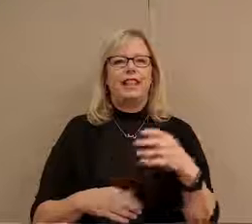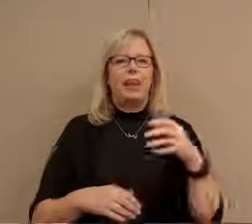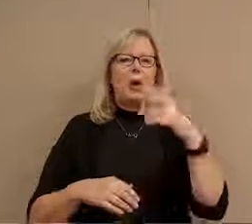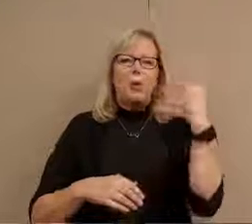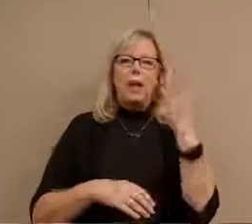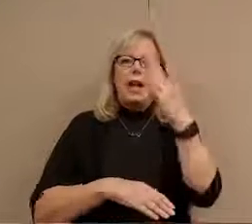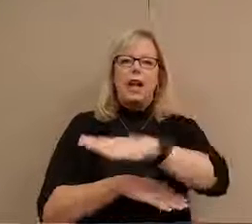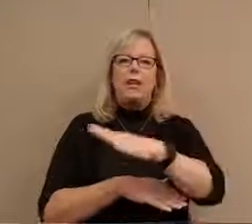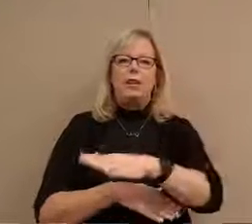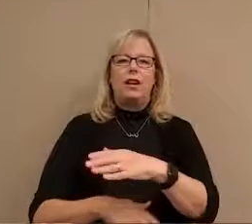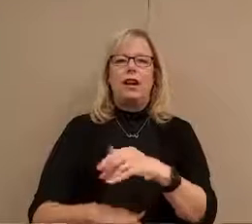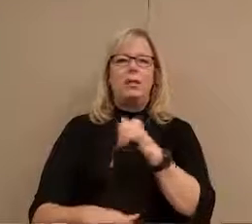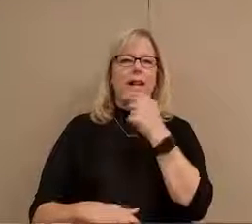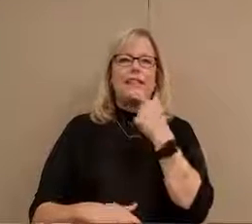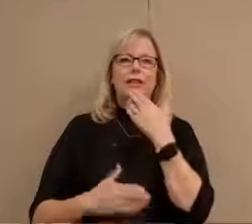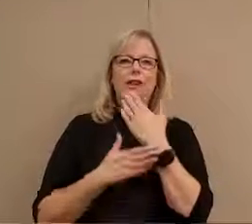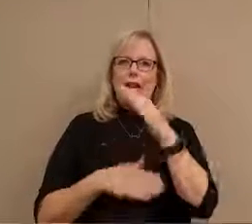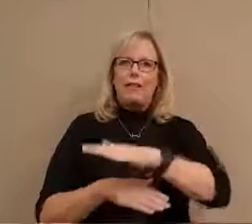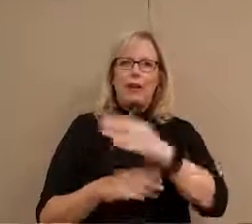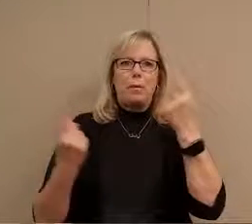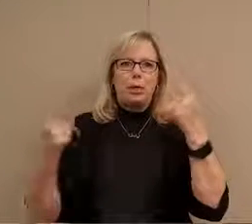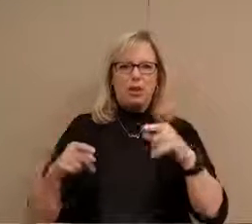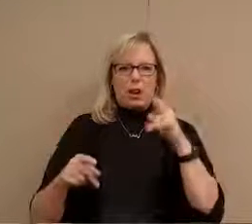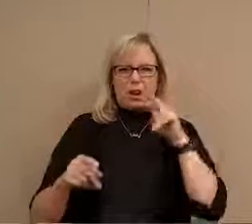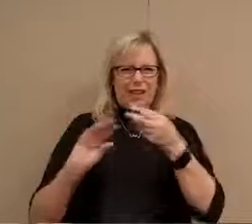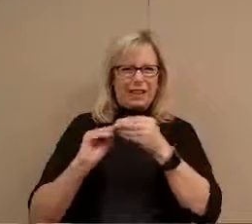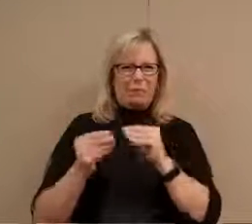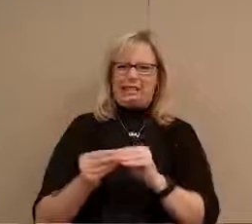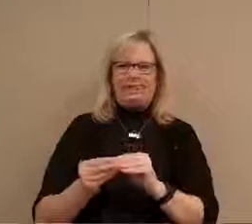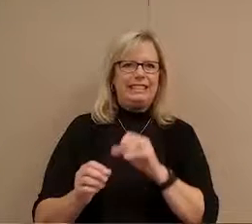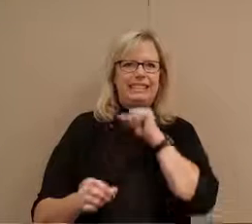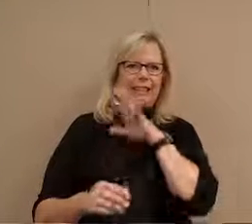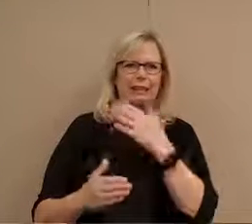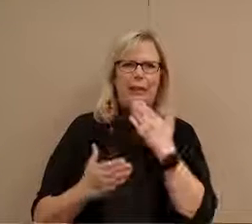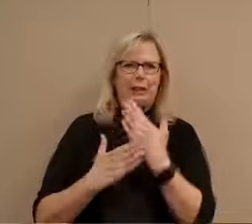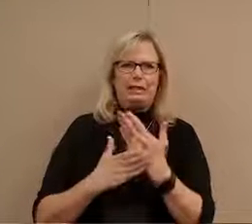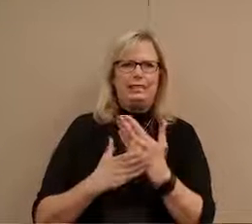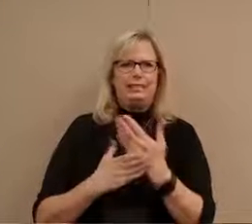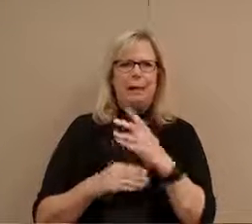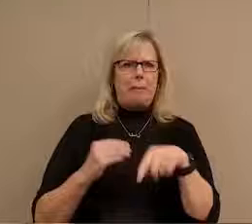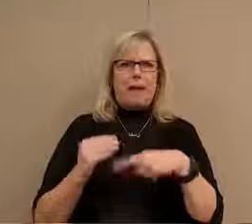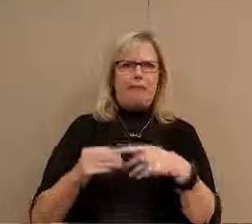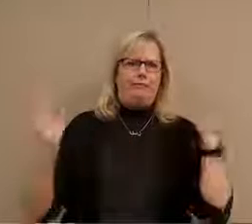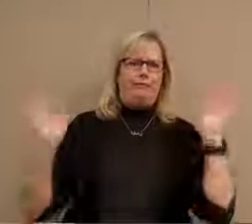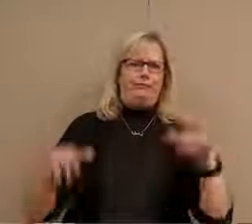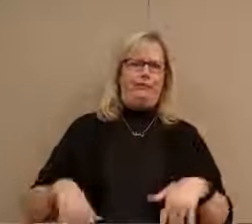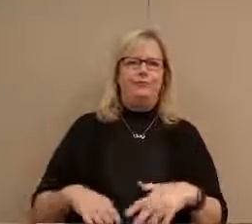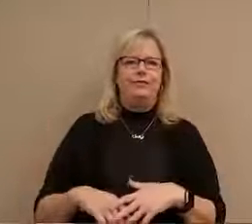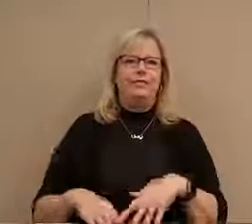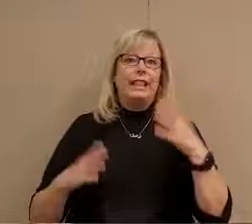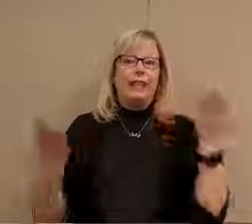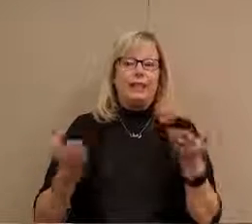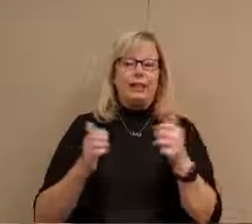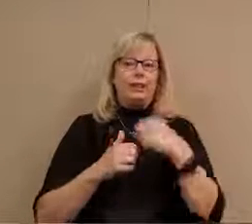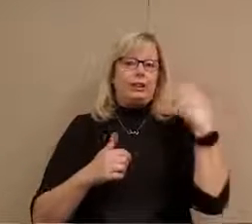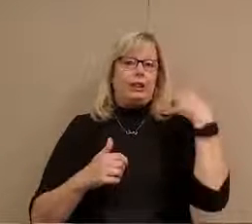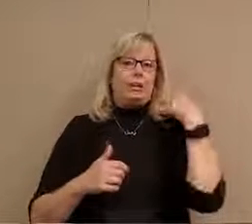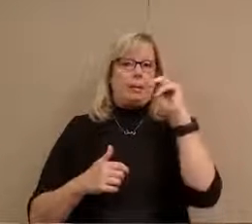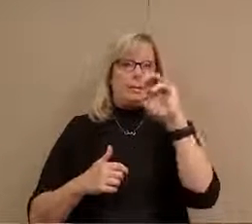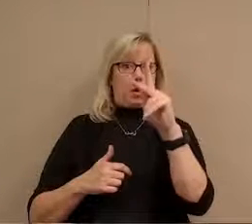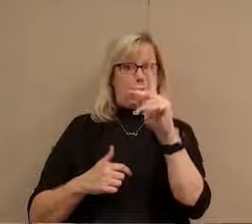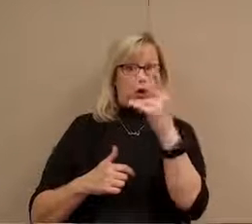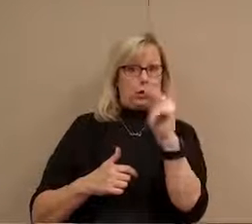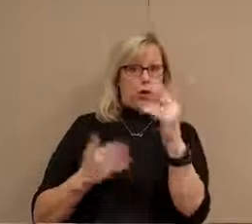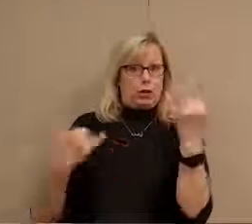Wednesday afternoon. I won't say it's a good afternoon because when you look at these numbers, there's nothing really to be good about. Joined here with Chairman Mark Kern